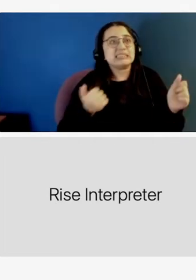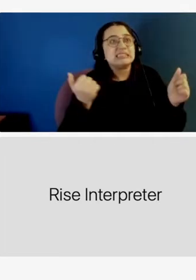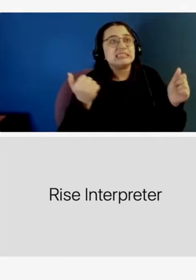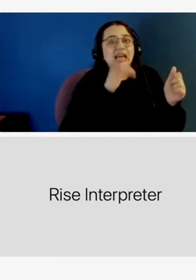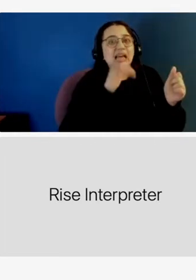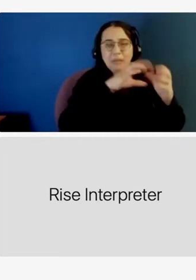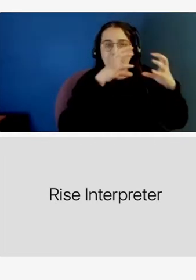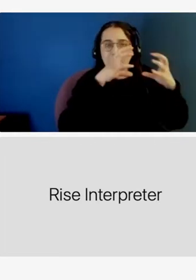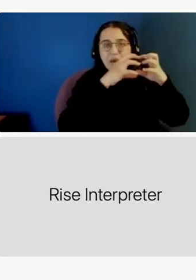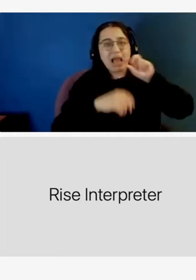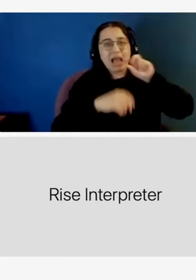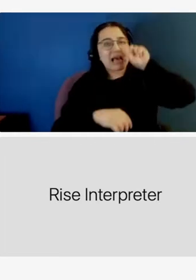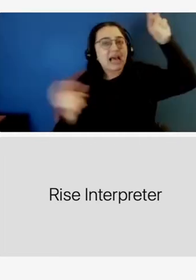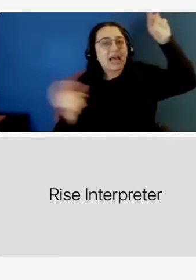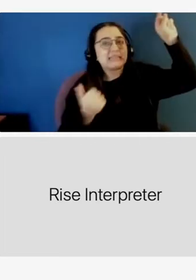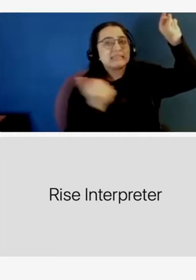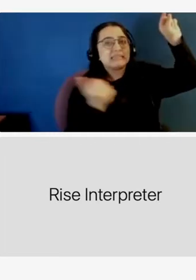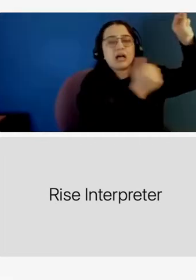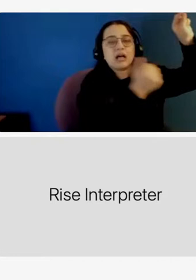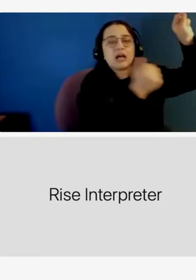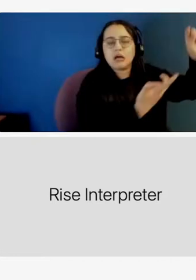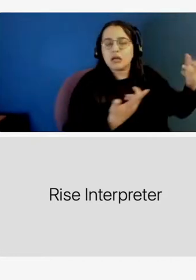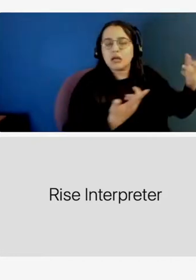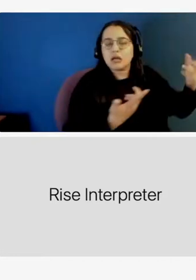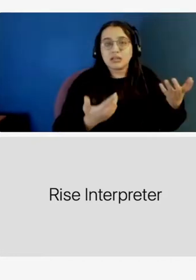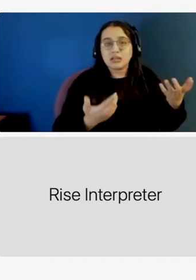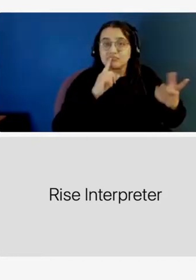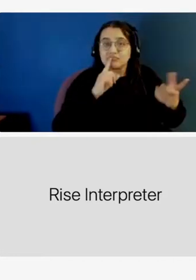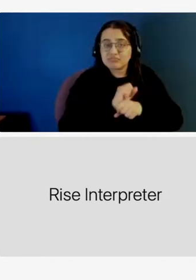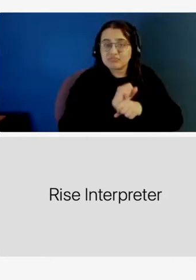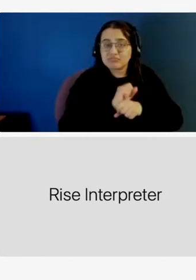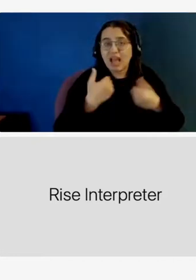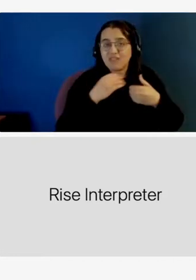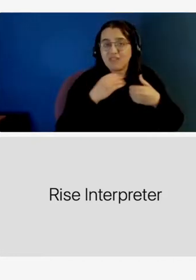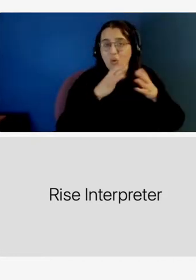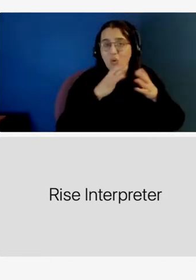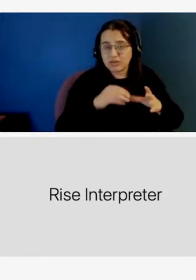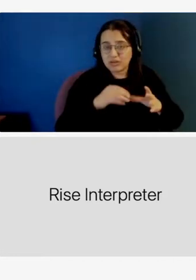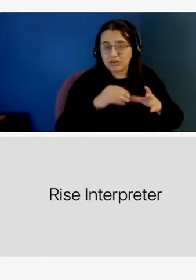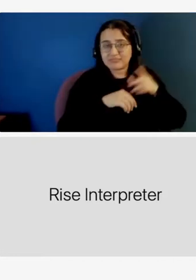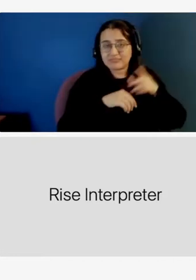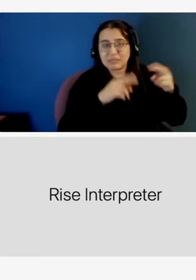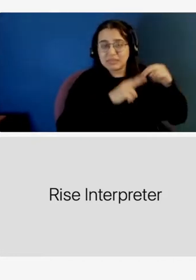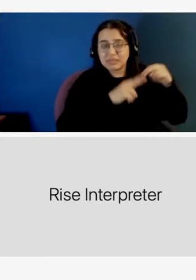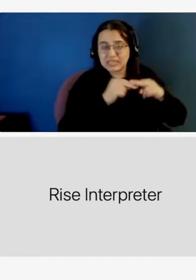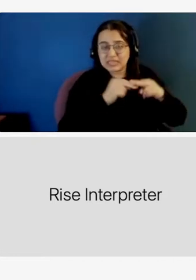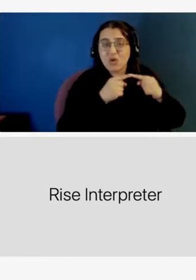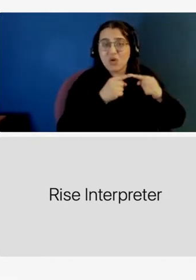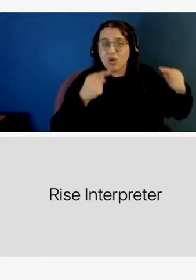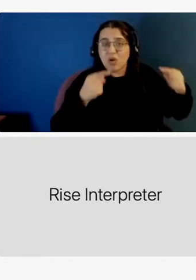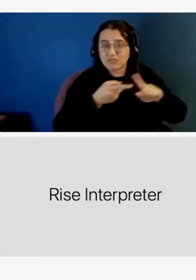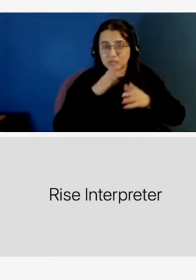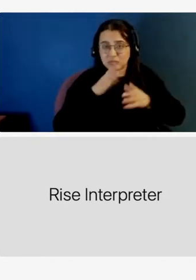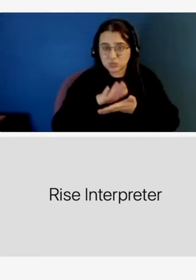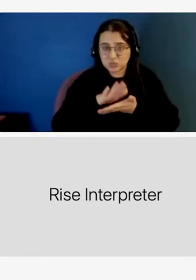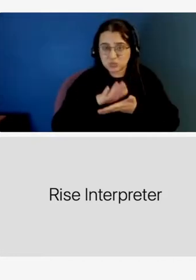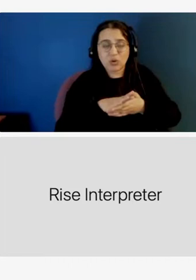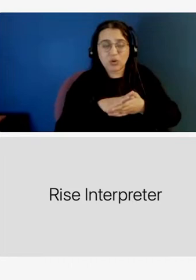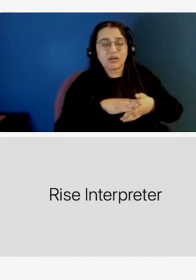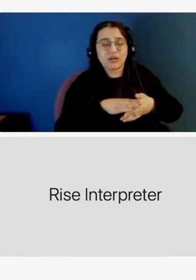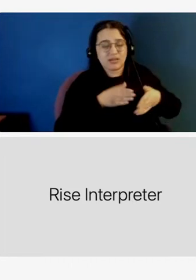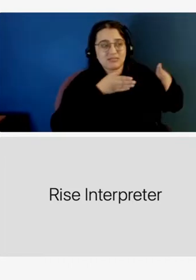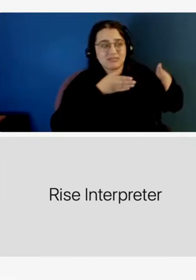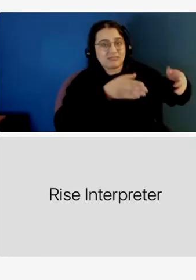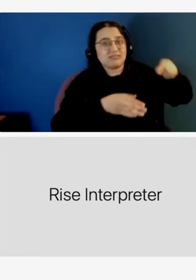There's an owner of a building, I don't know if he still does it, across the street from the school, Sandy knows, that he